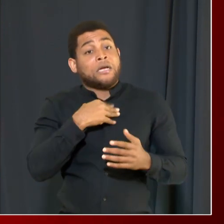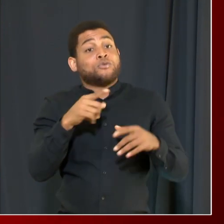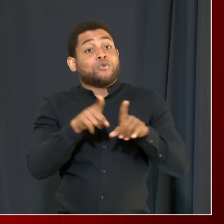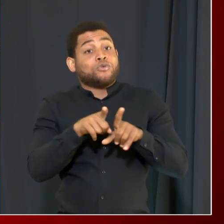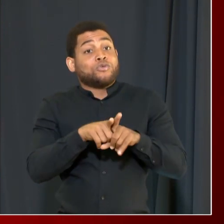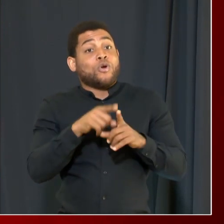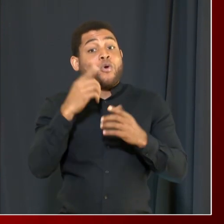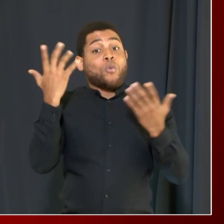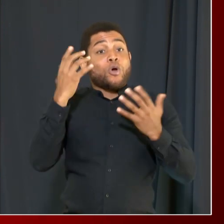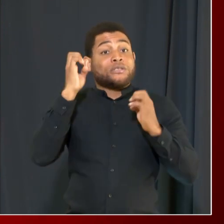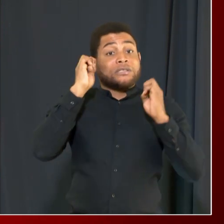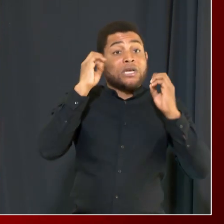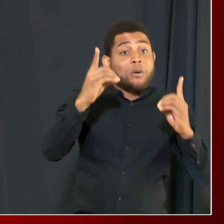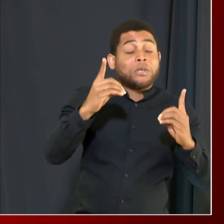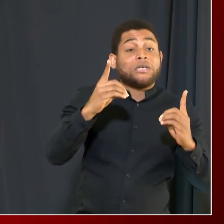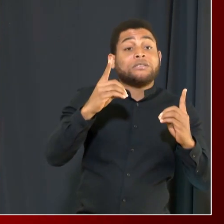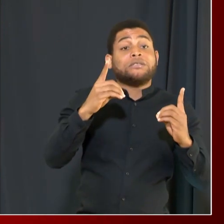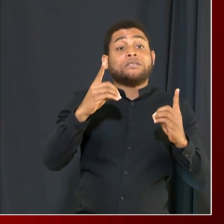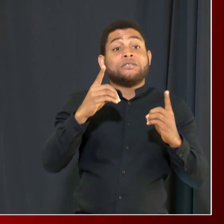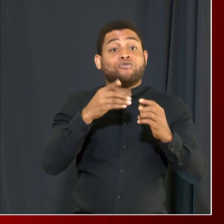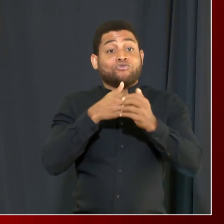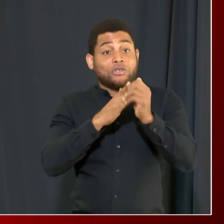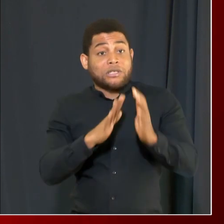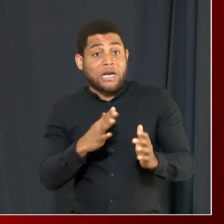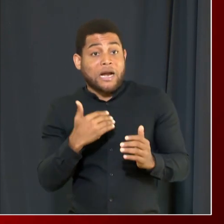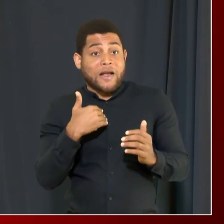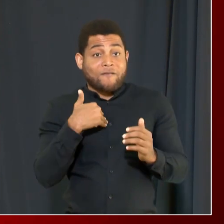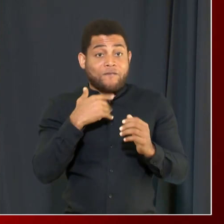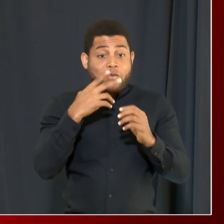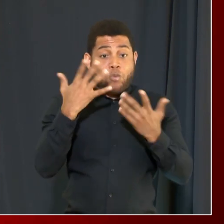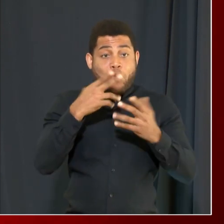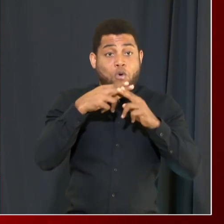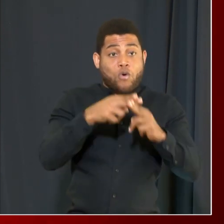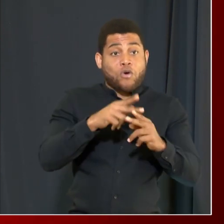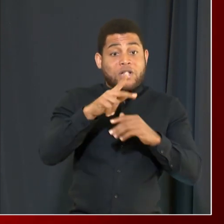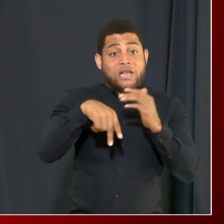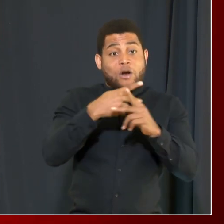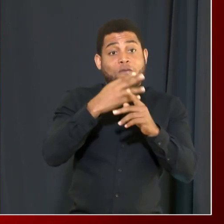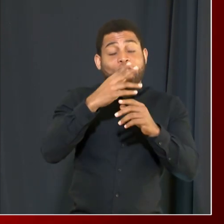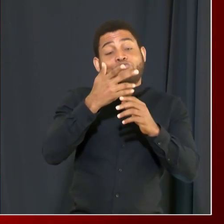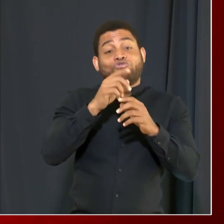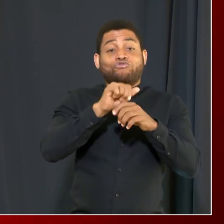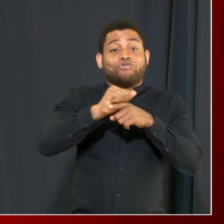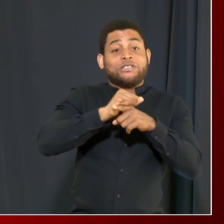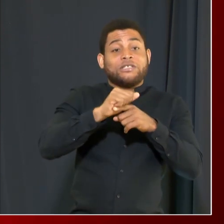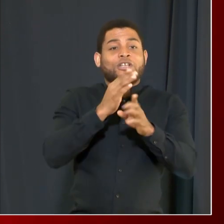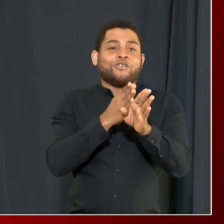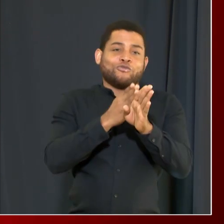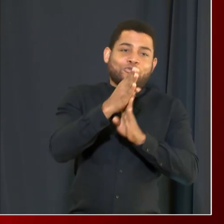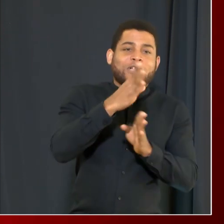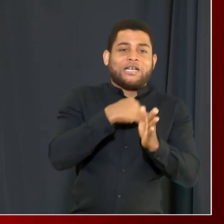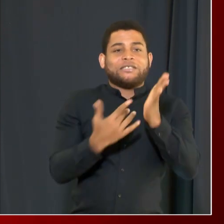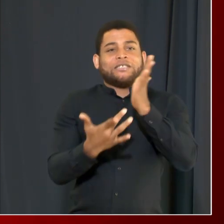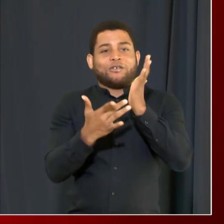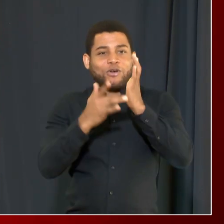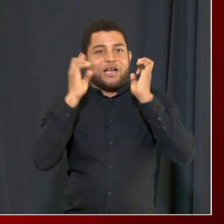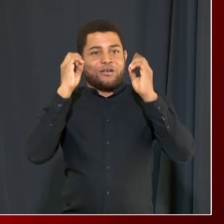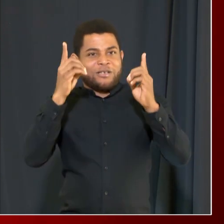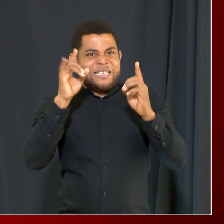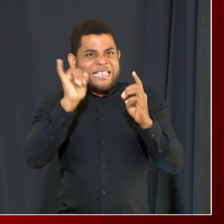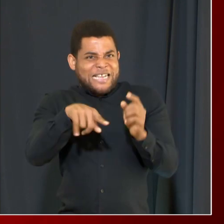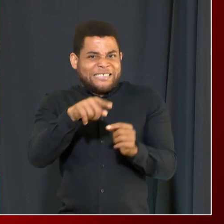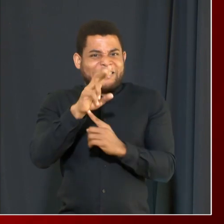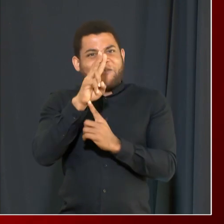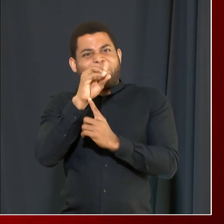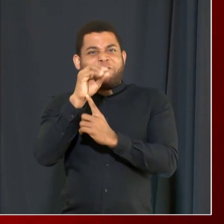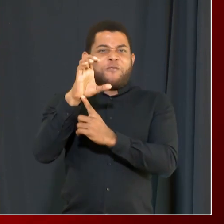education officials refer to and call that type of training now is career and technical education. And we have launched some very